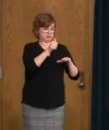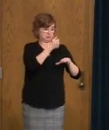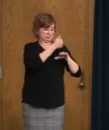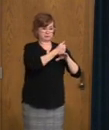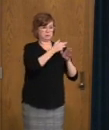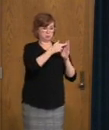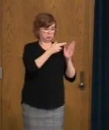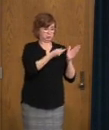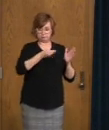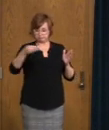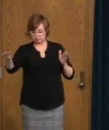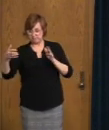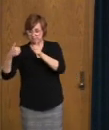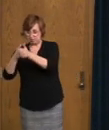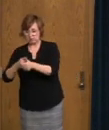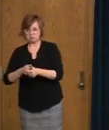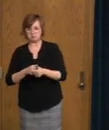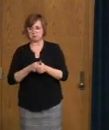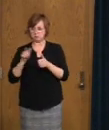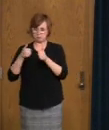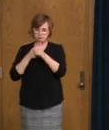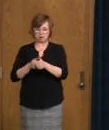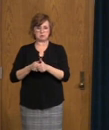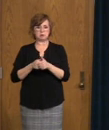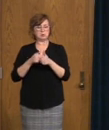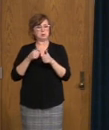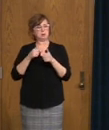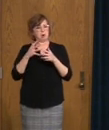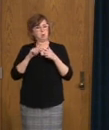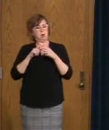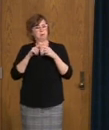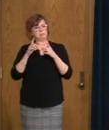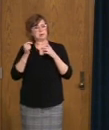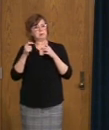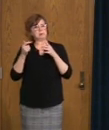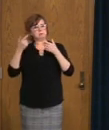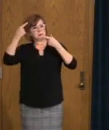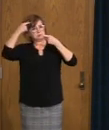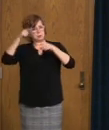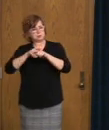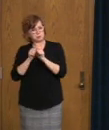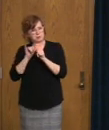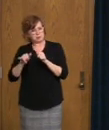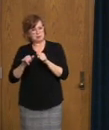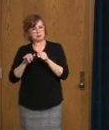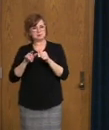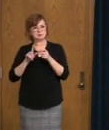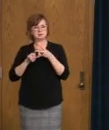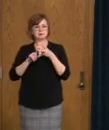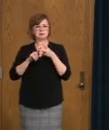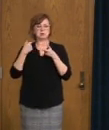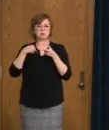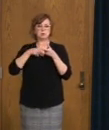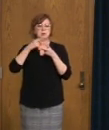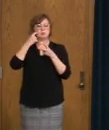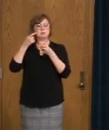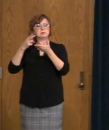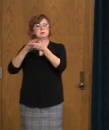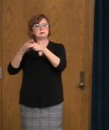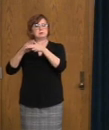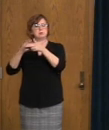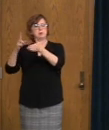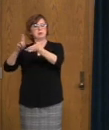day-to-day relationships. As you know, with Extended Care, we put in a new agreement so that the SHA could take over operational control of the facility so that